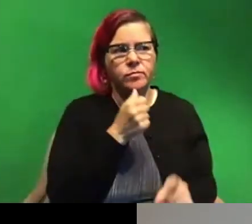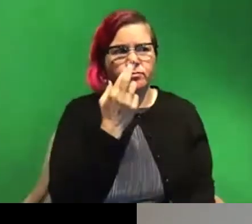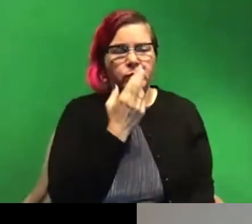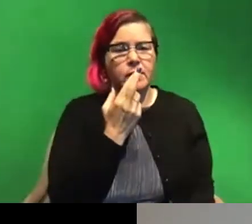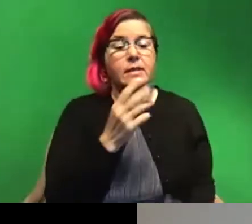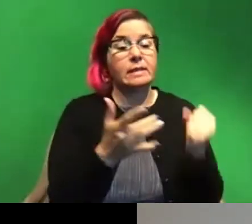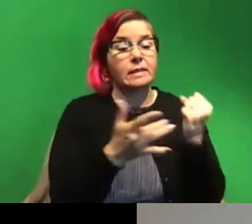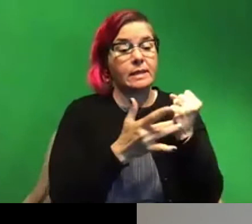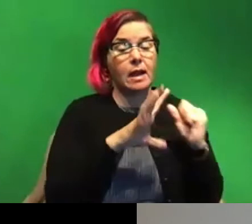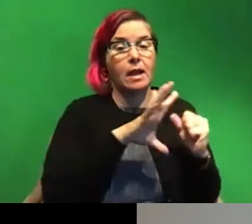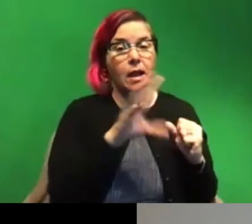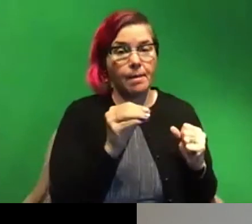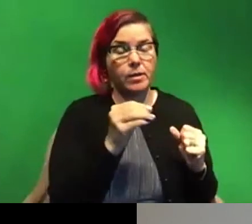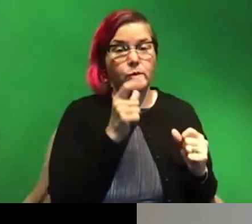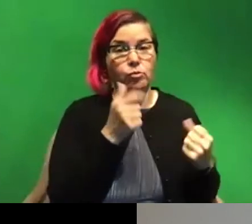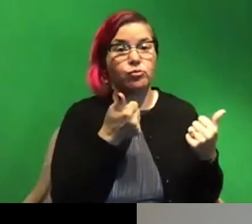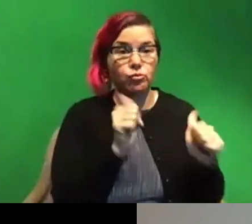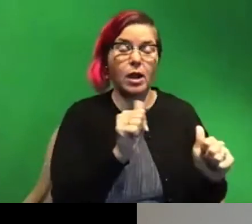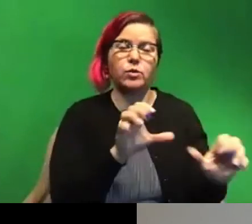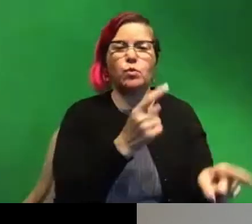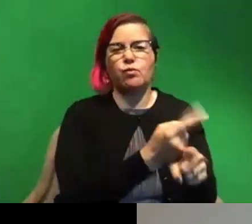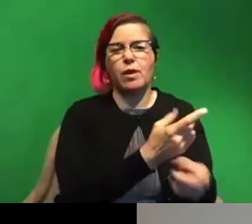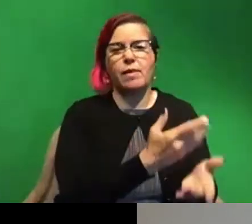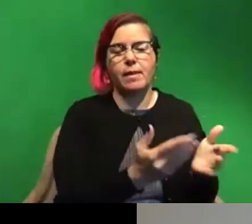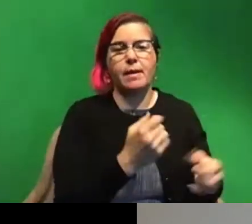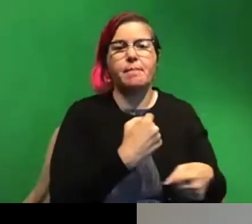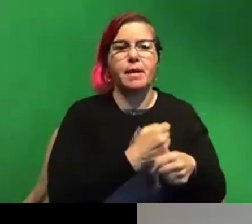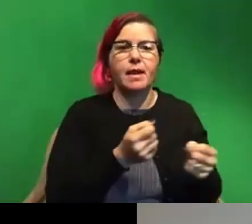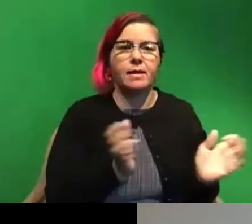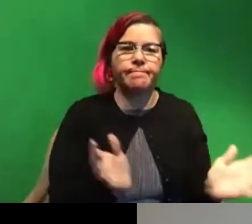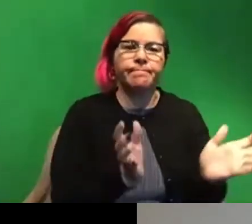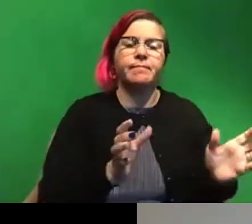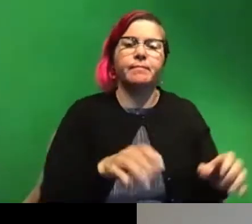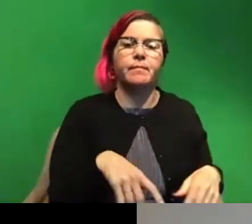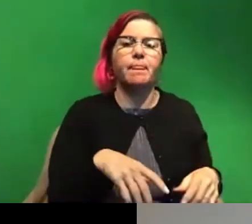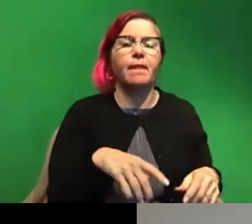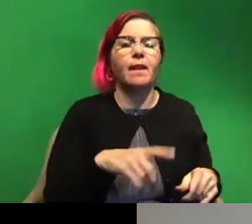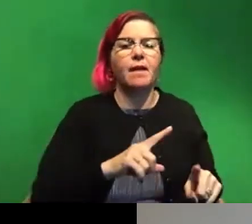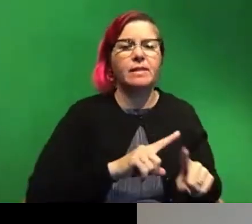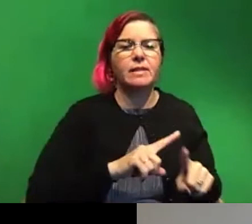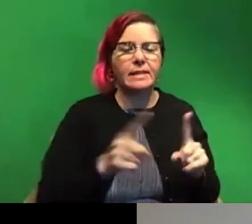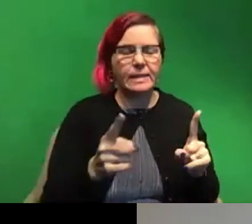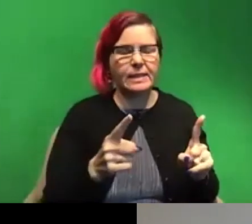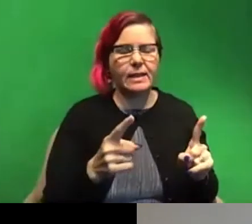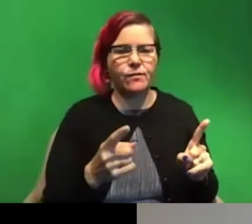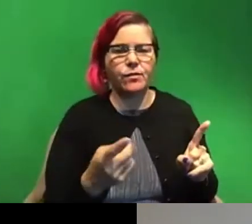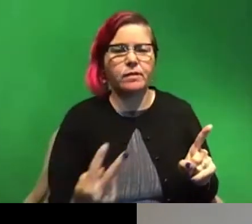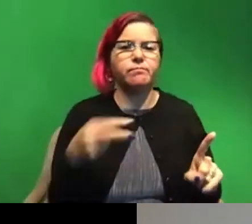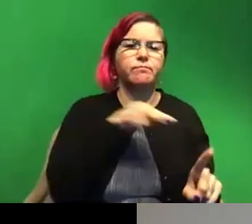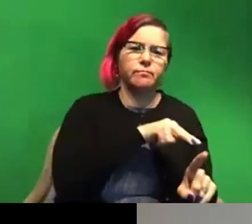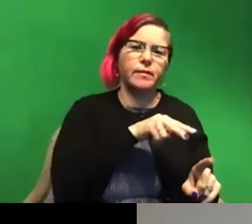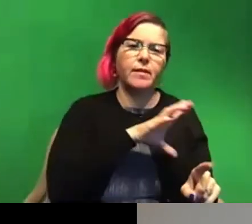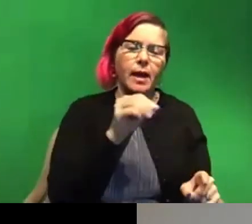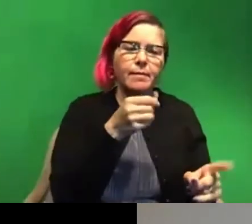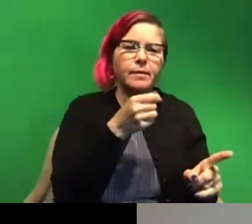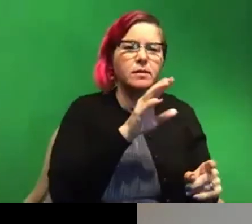tech companies who are at least trying to do it right and who are making efforts, there's a whole different side of the company that's research. That's